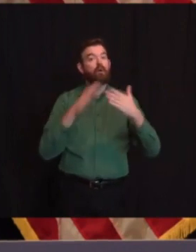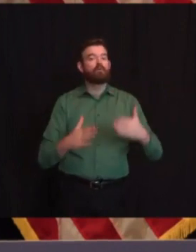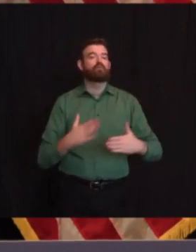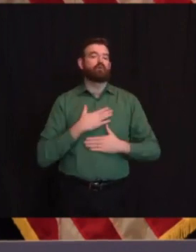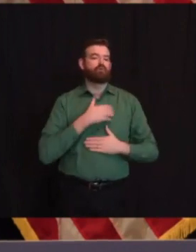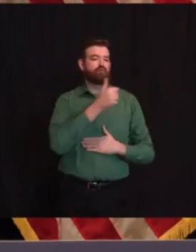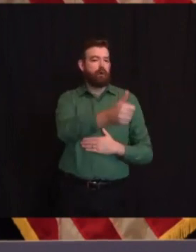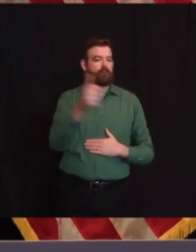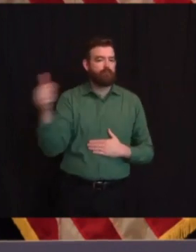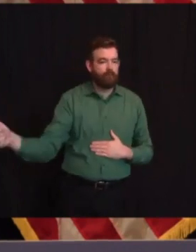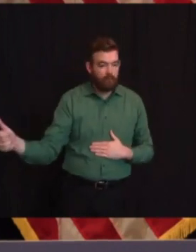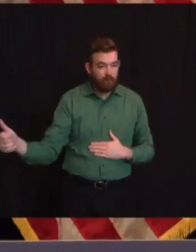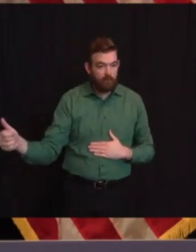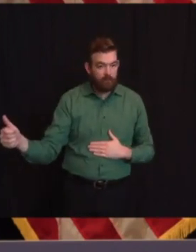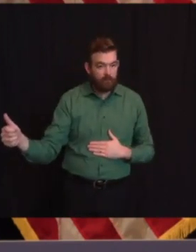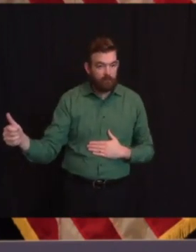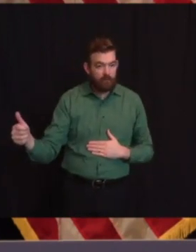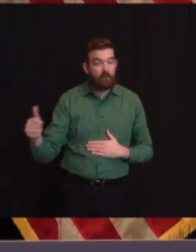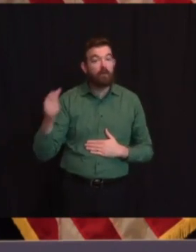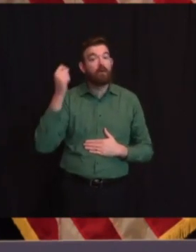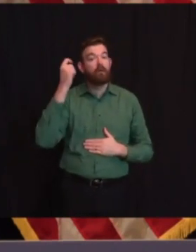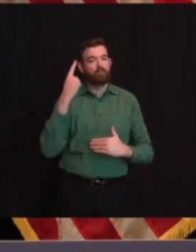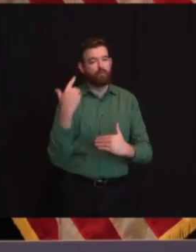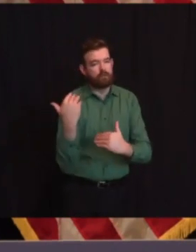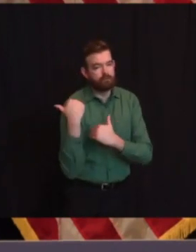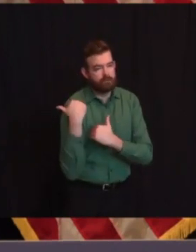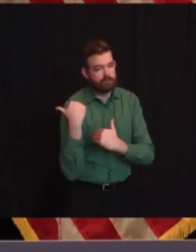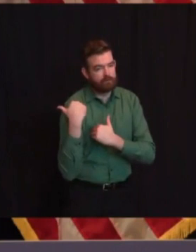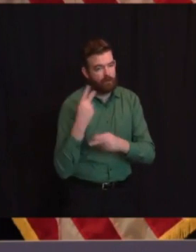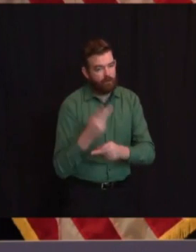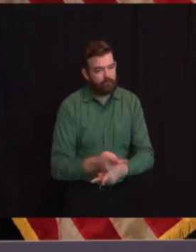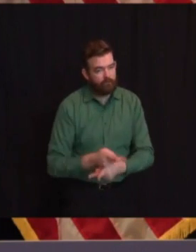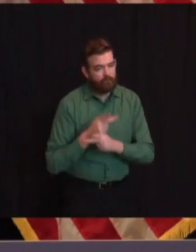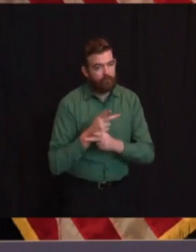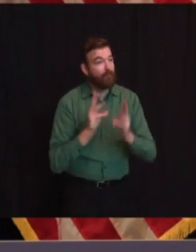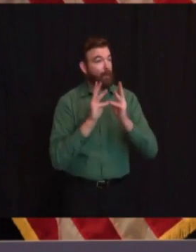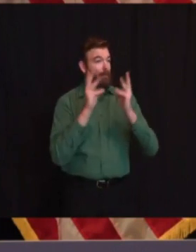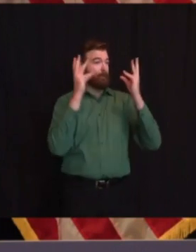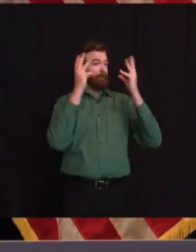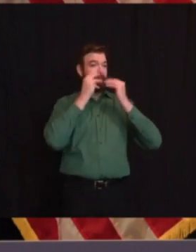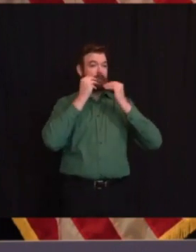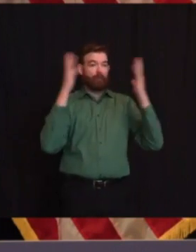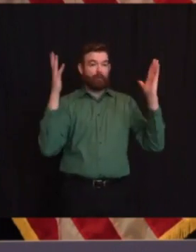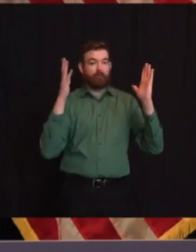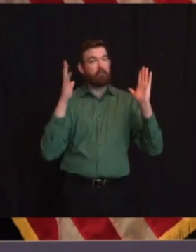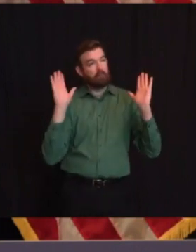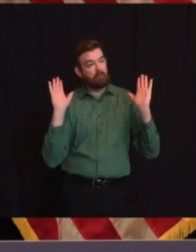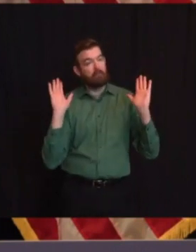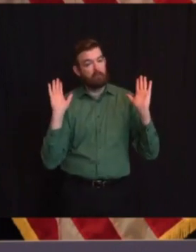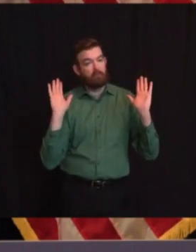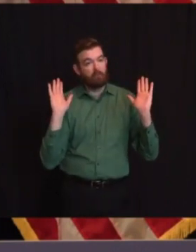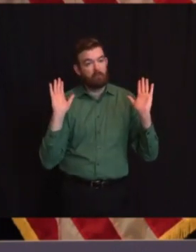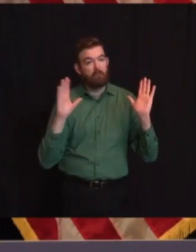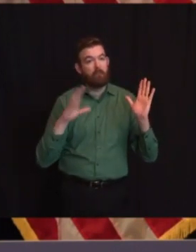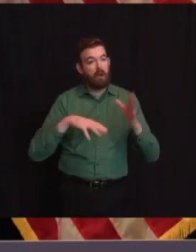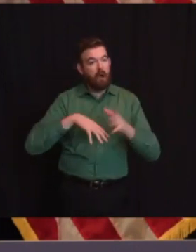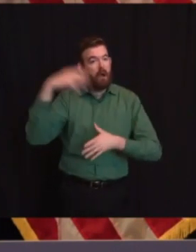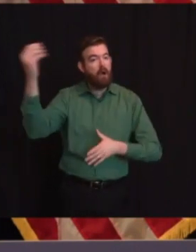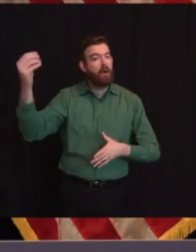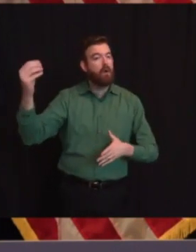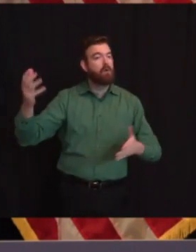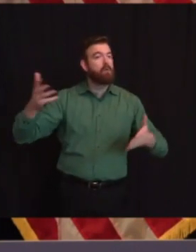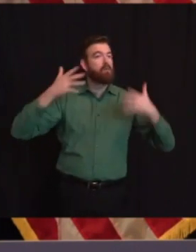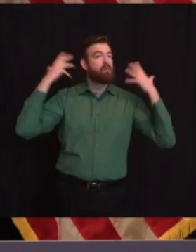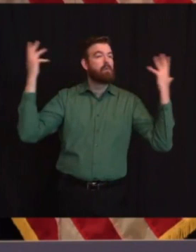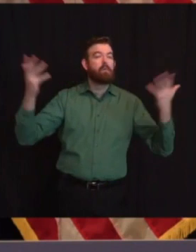it responsibly. The weather is extraordinary. Get some fresh air, but social distance.